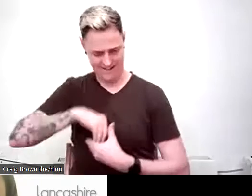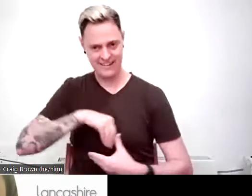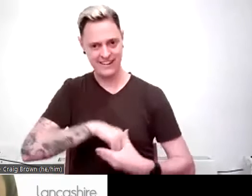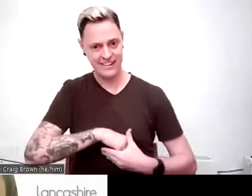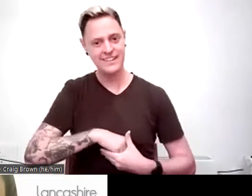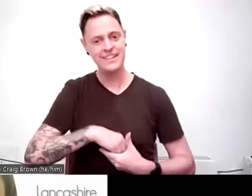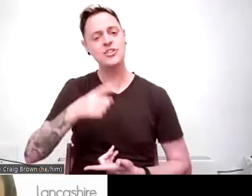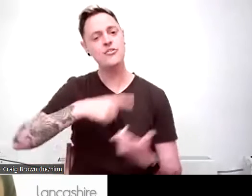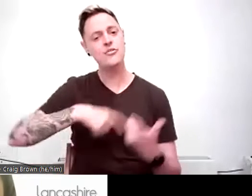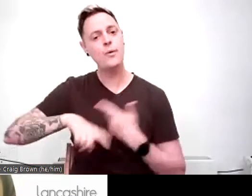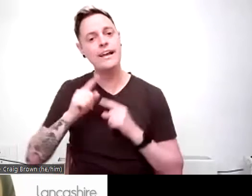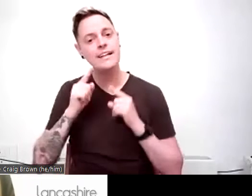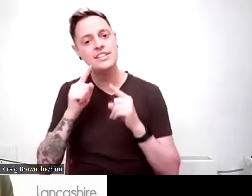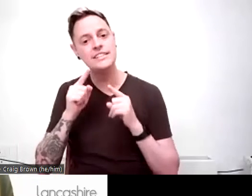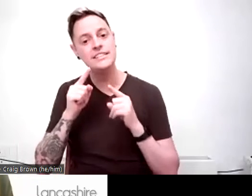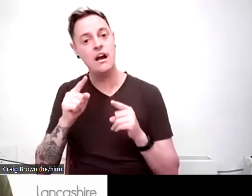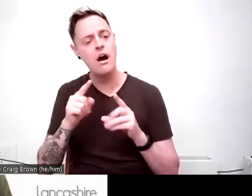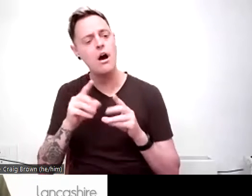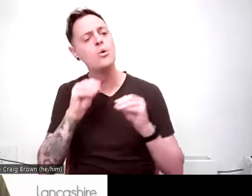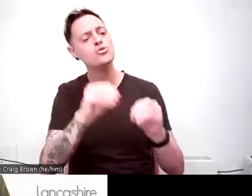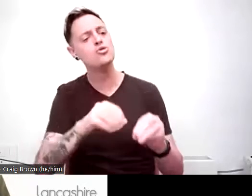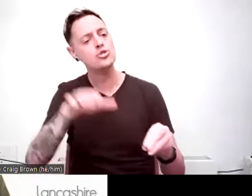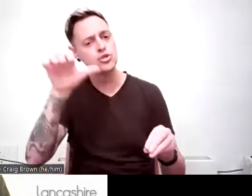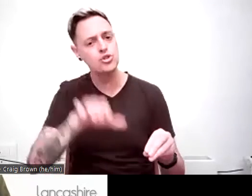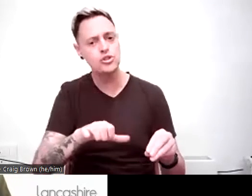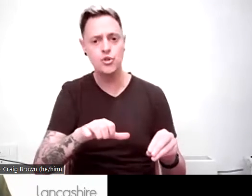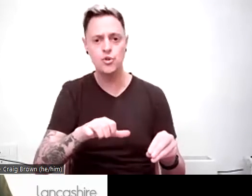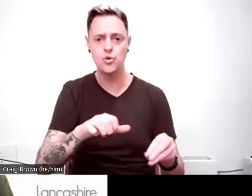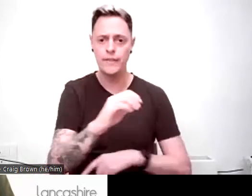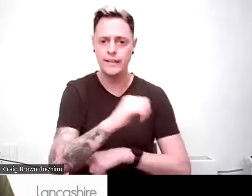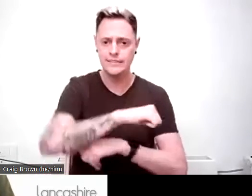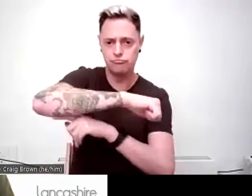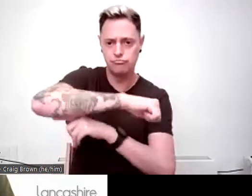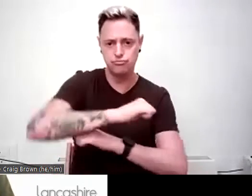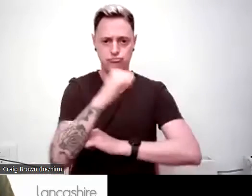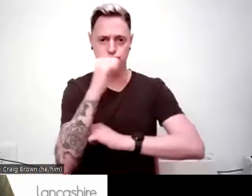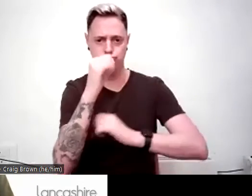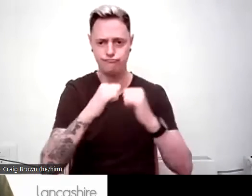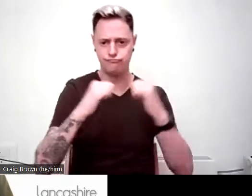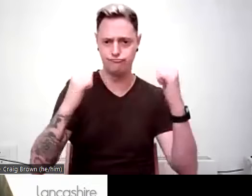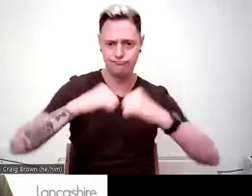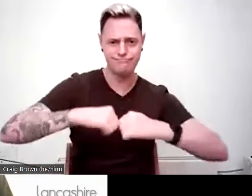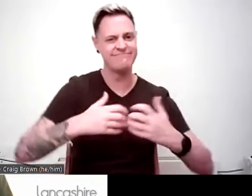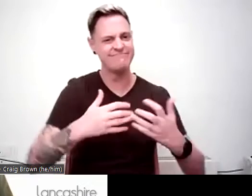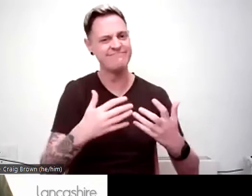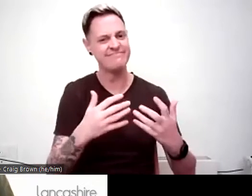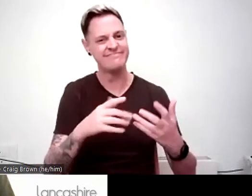people into how, you know, go into this shape or do this breath practice, or, you know,